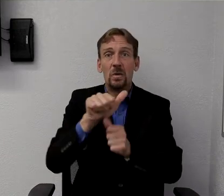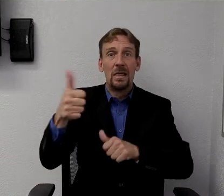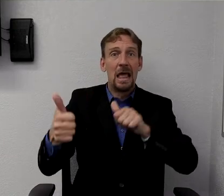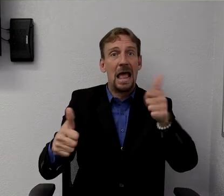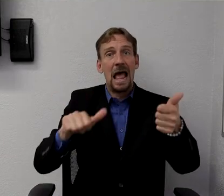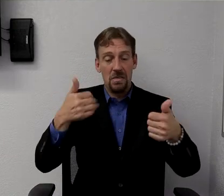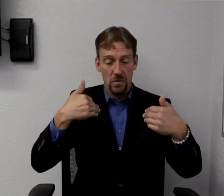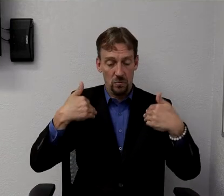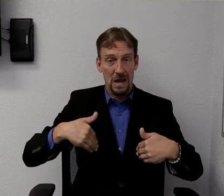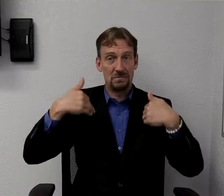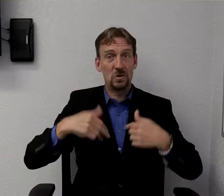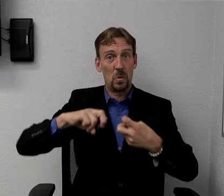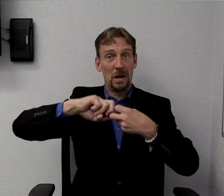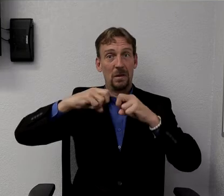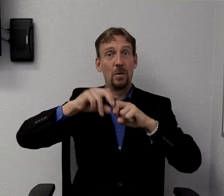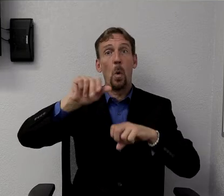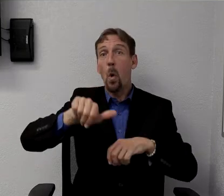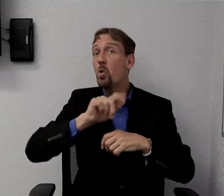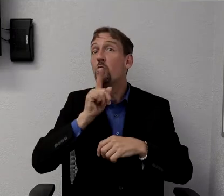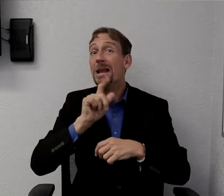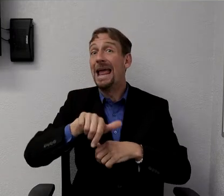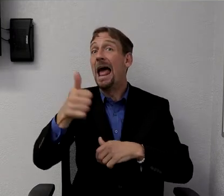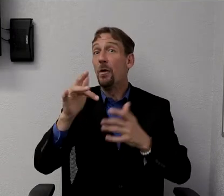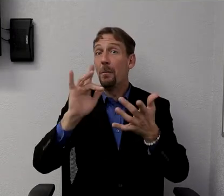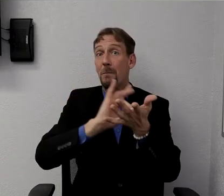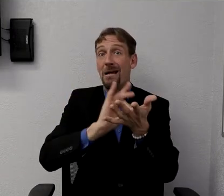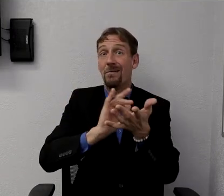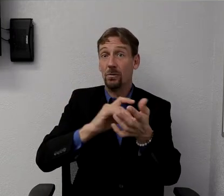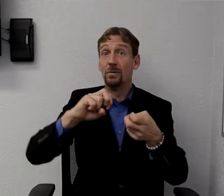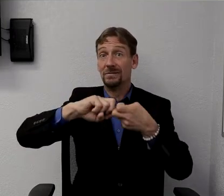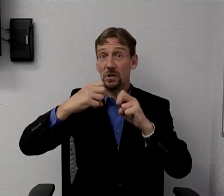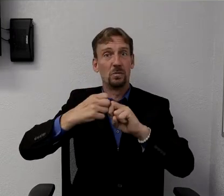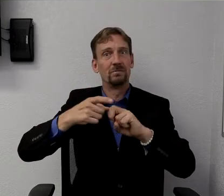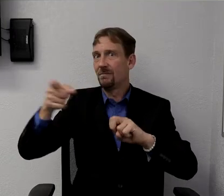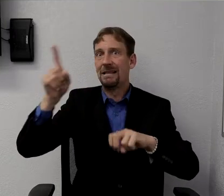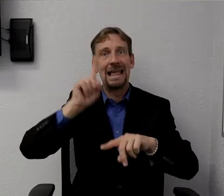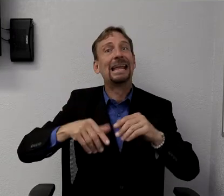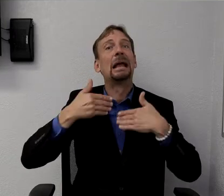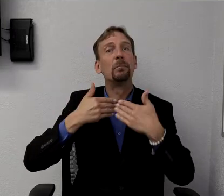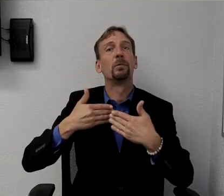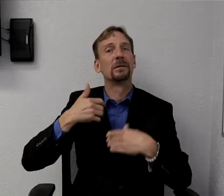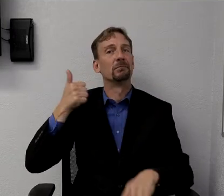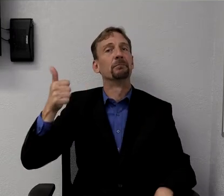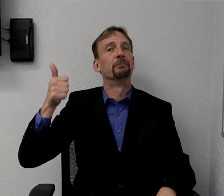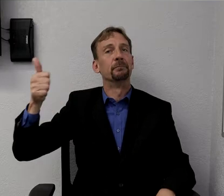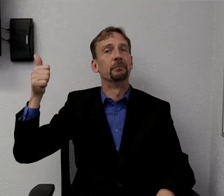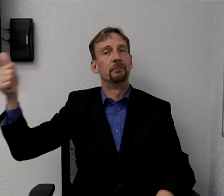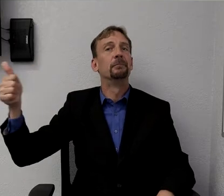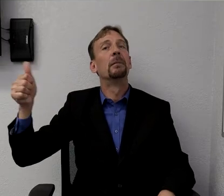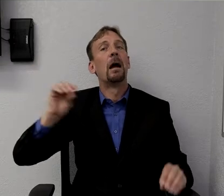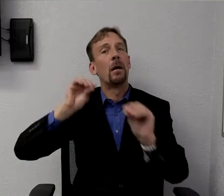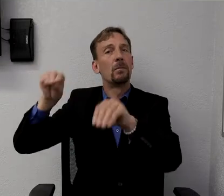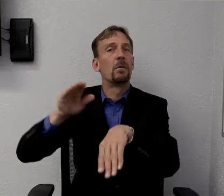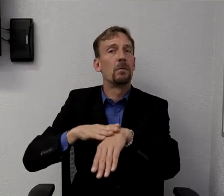medical conditions that they simply can't breathe sufficiently on their own, they're placed on a ventilator for whatever